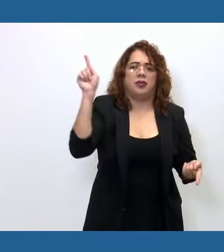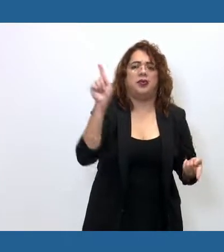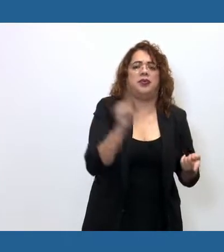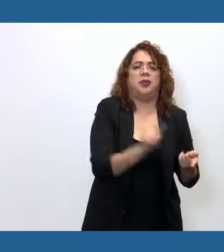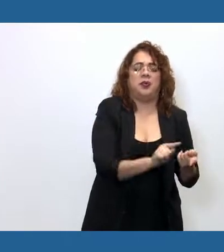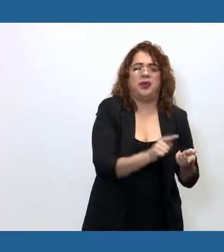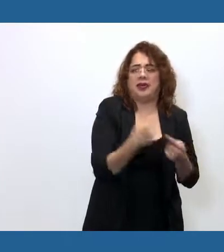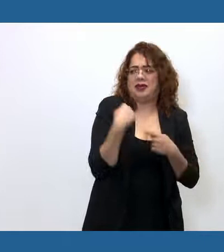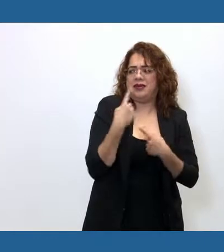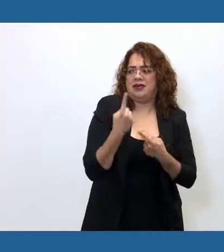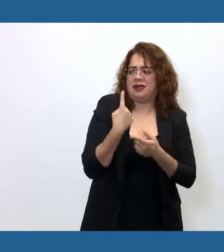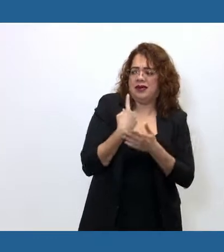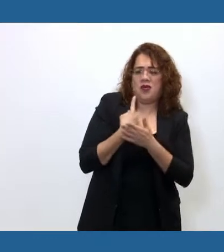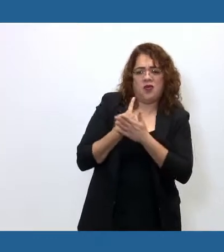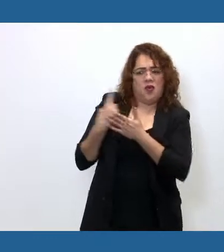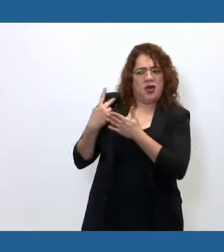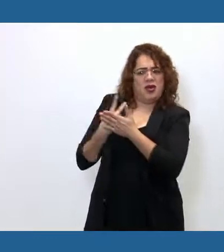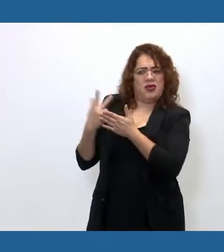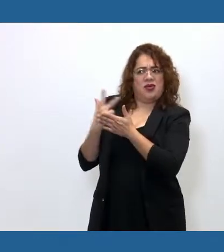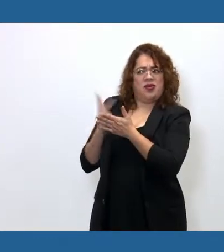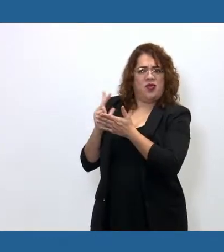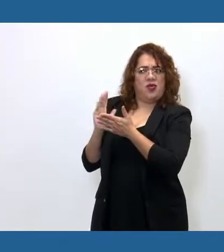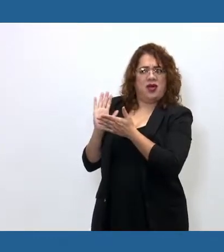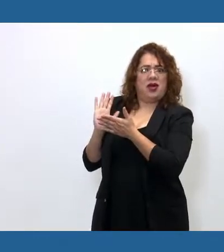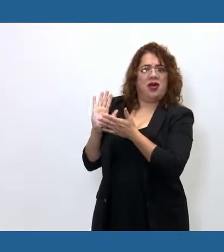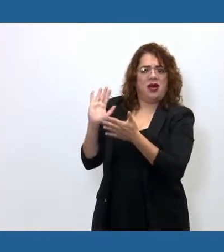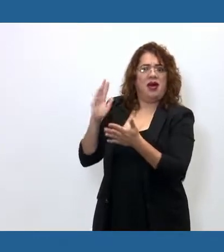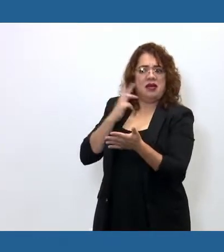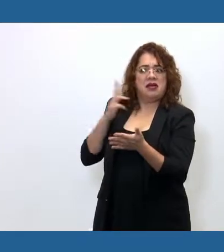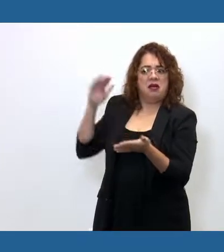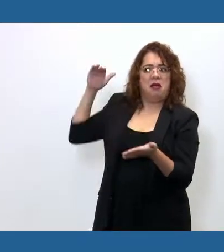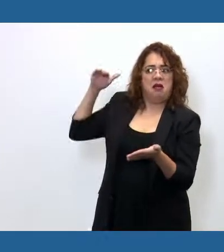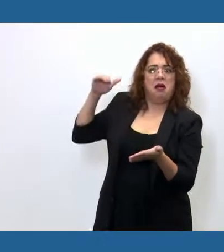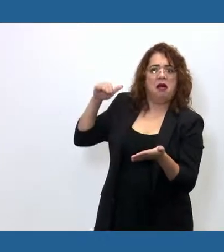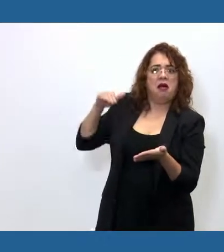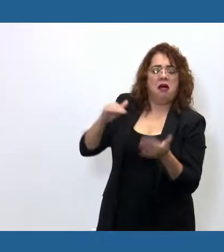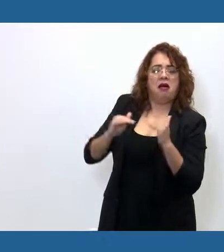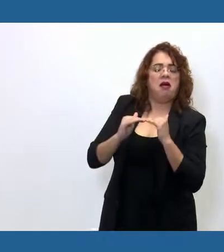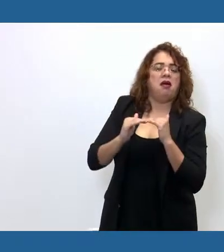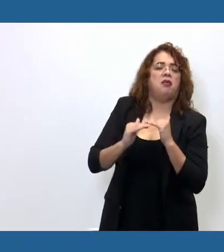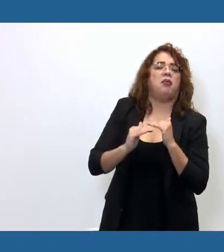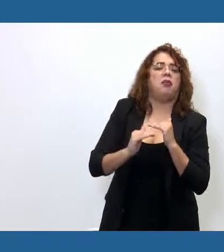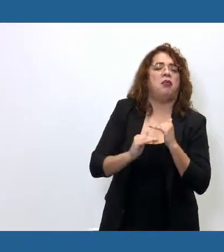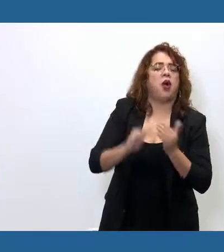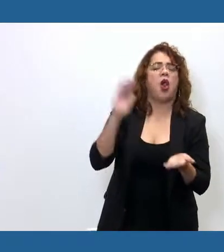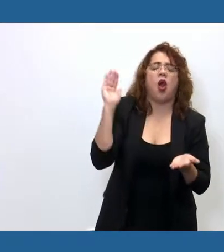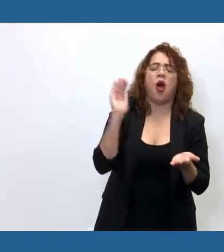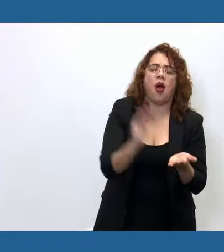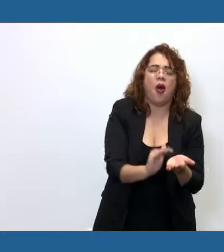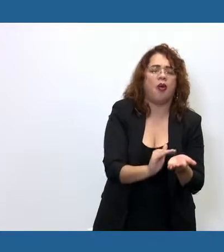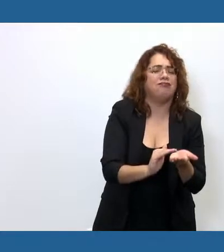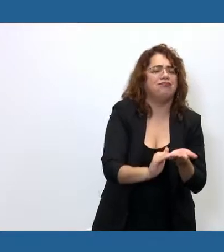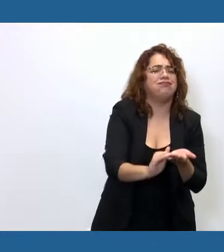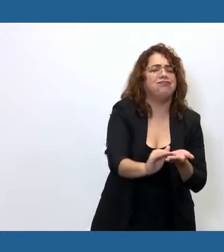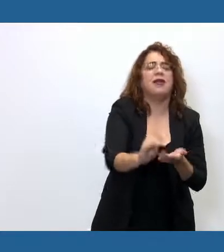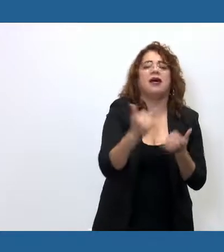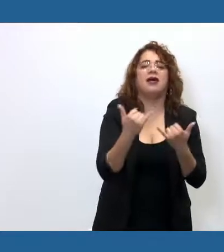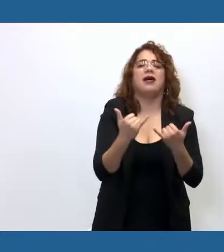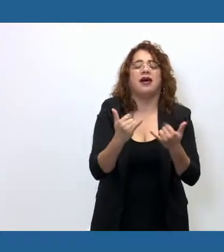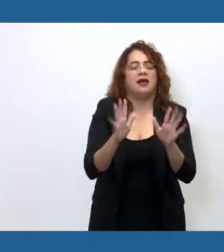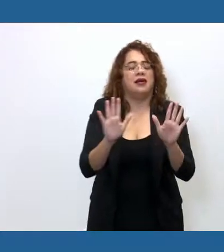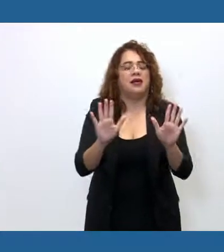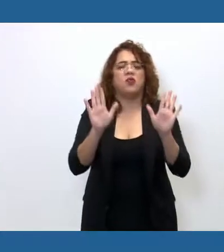have allowed us to really to be able to open more, to be able to really support people in our communities